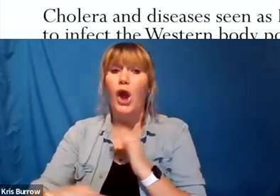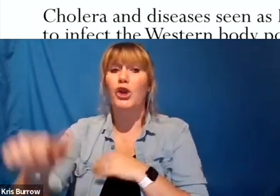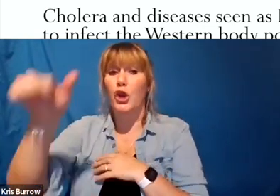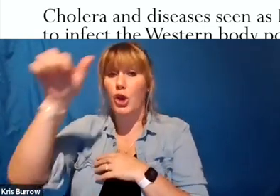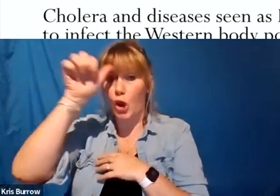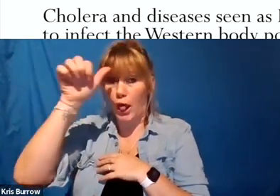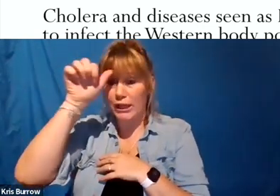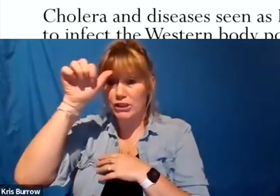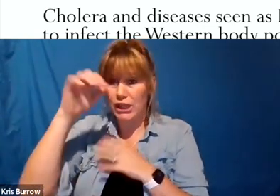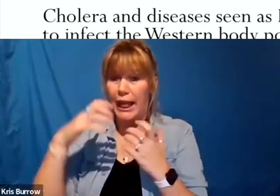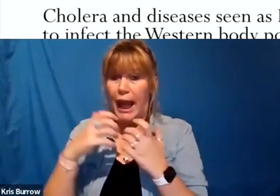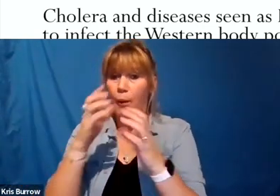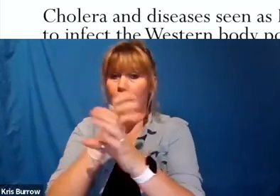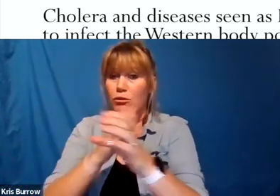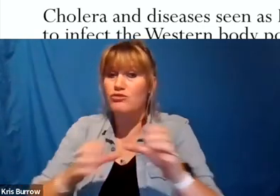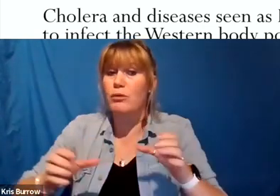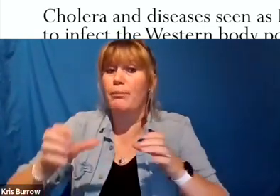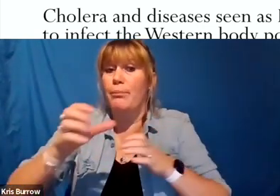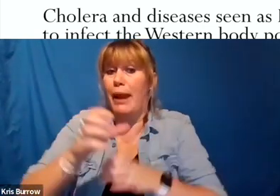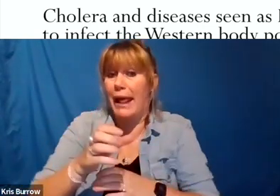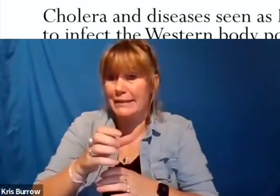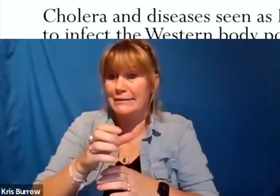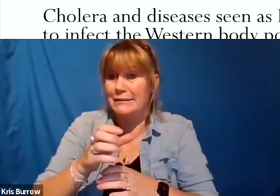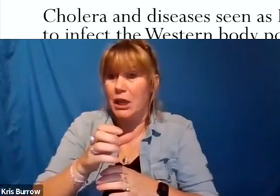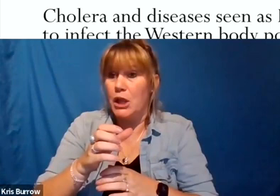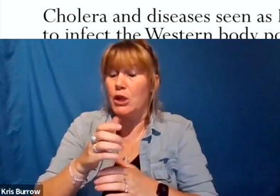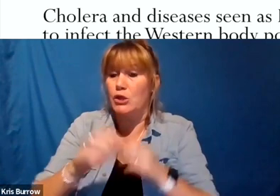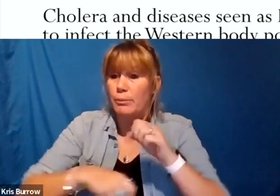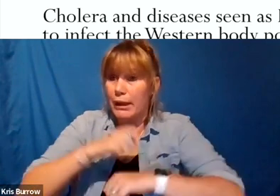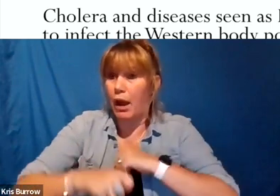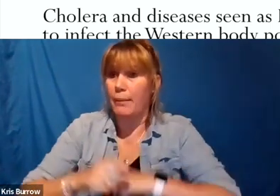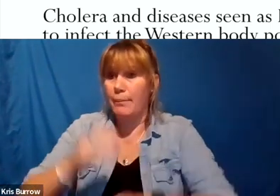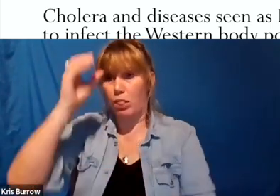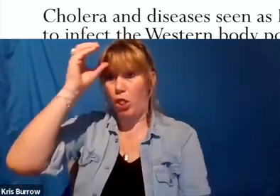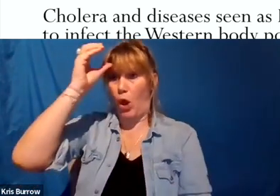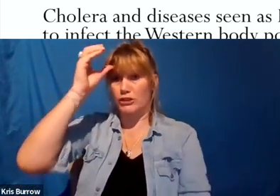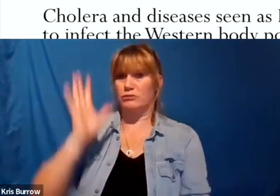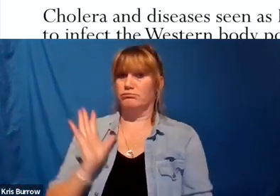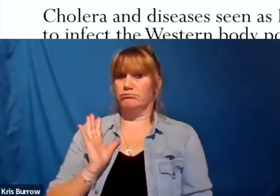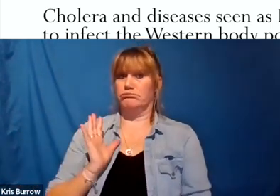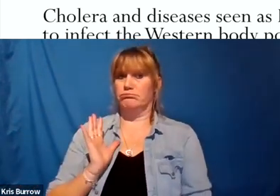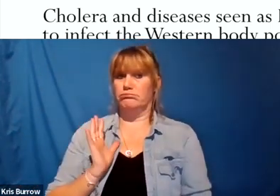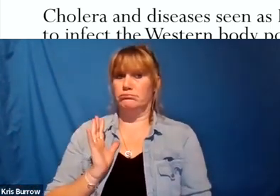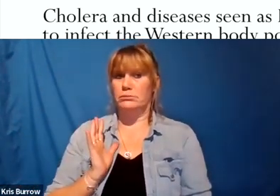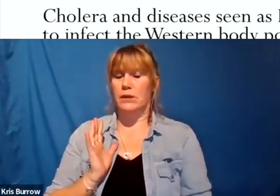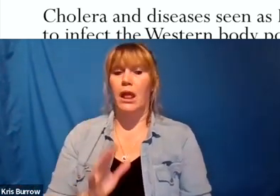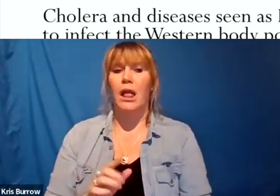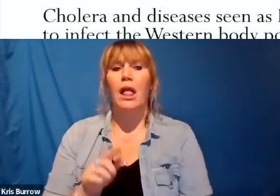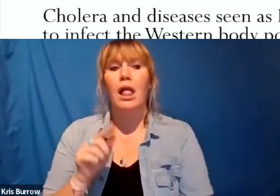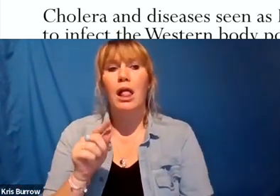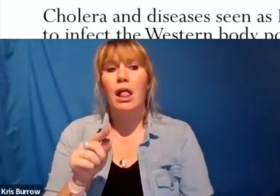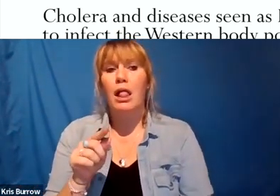A collection of images by uncredited Indian artists was collated by